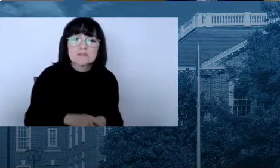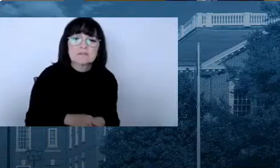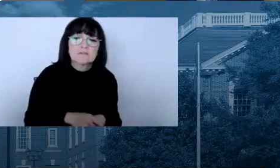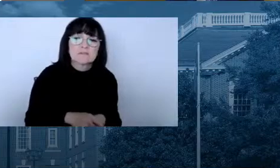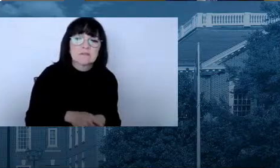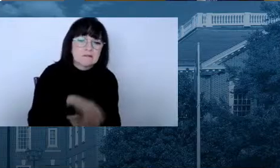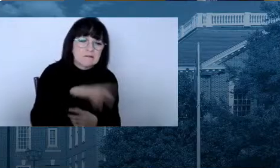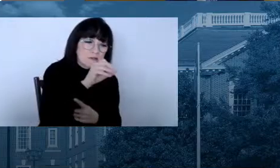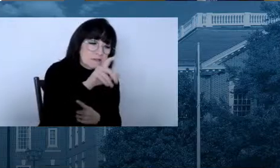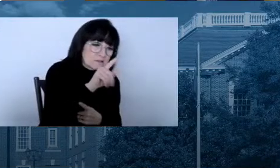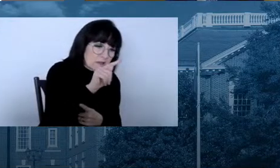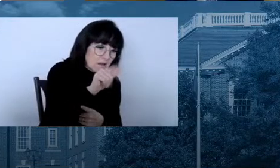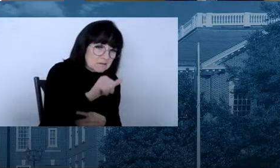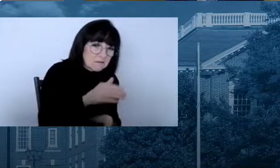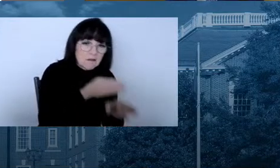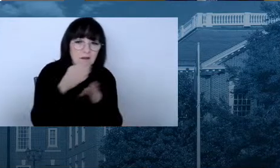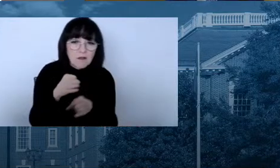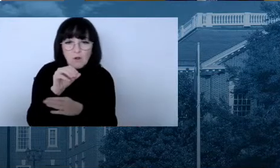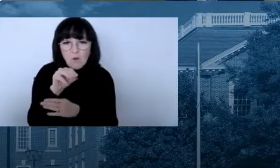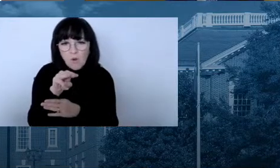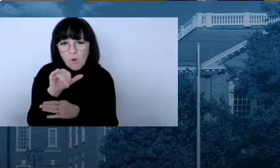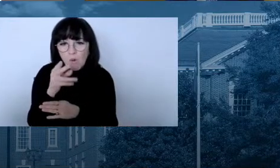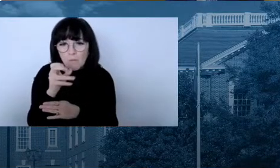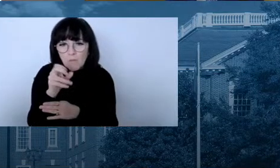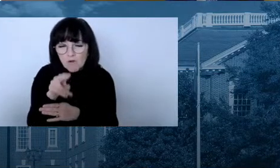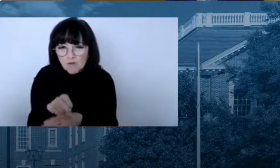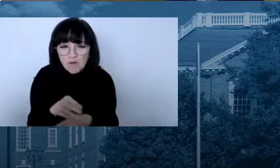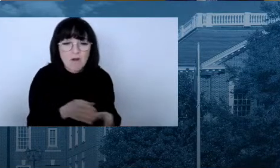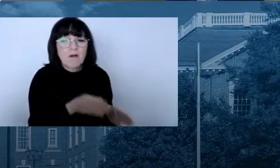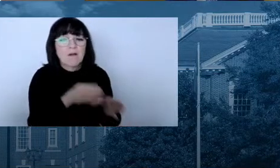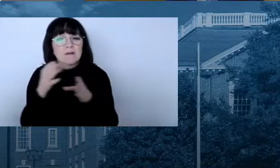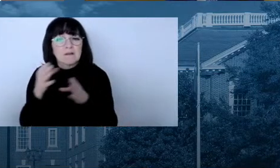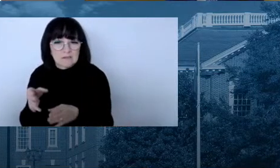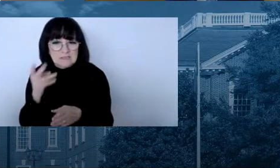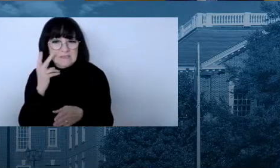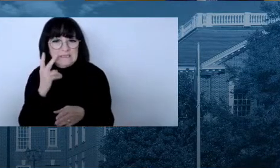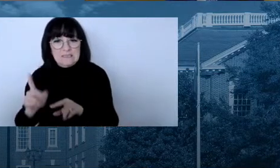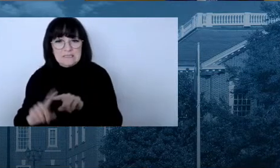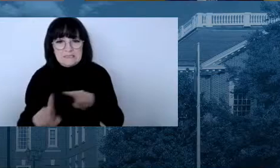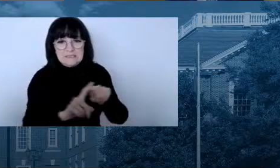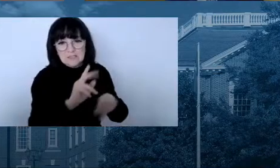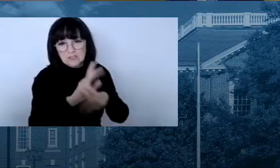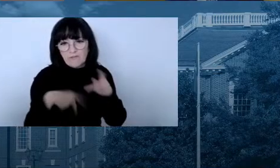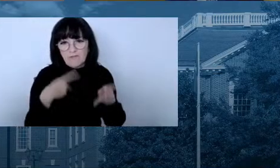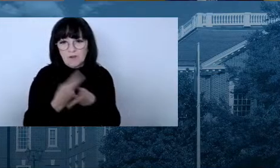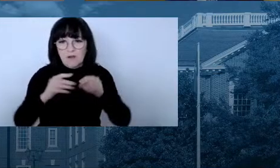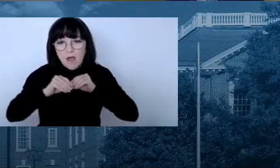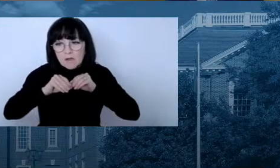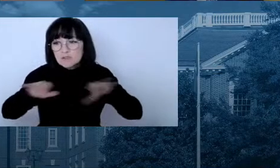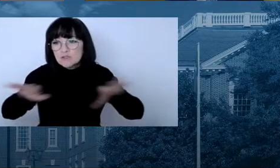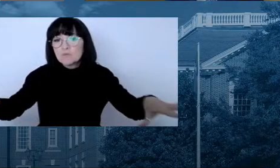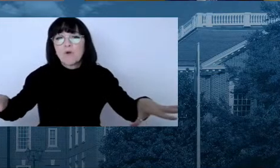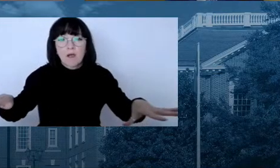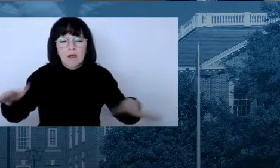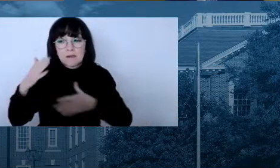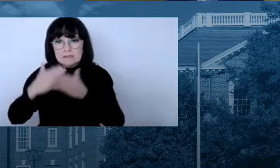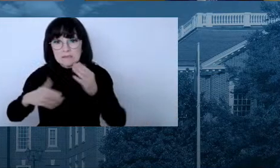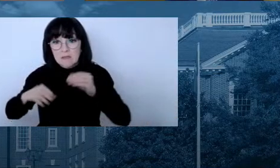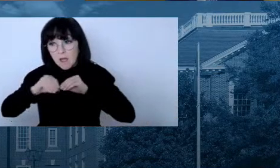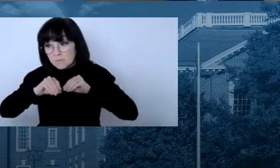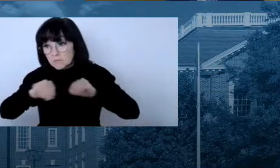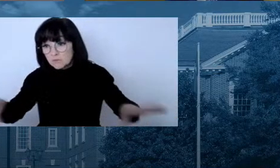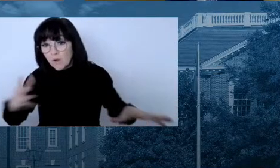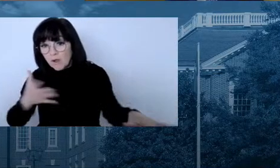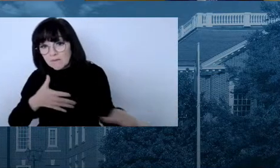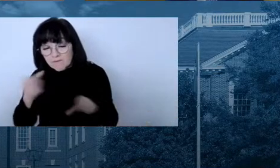have tests, and our Test to Stay efforts are working. And most importantly now, which is why we brought